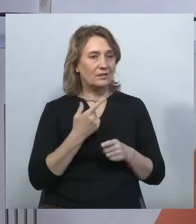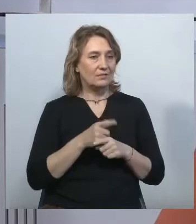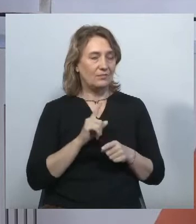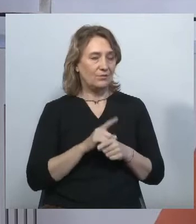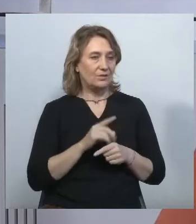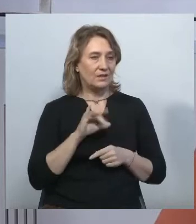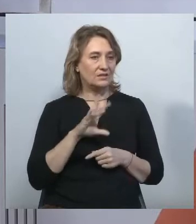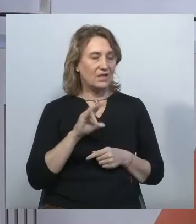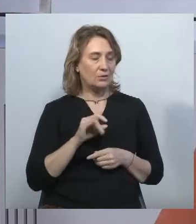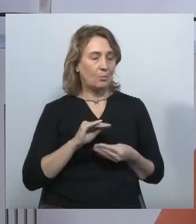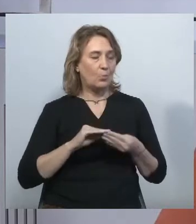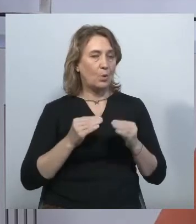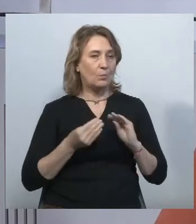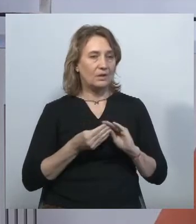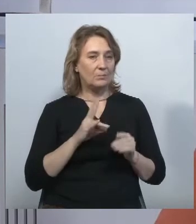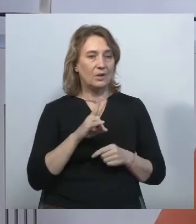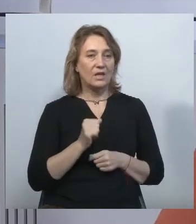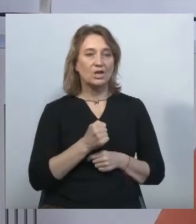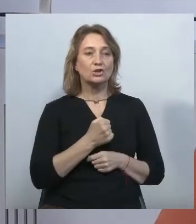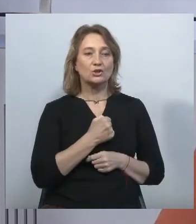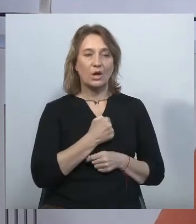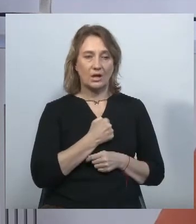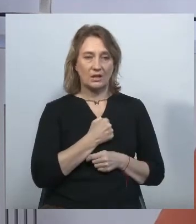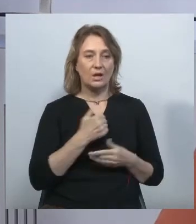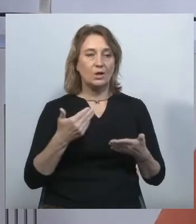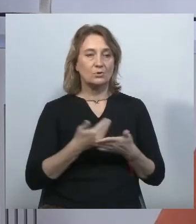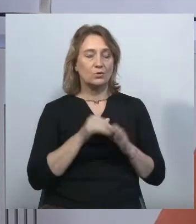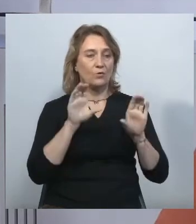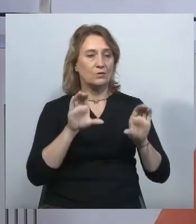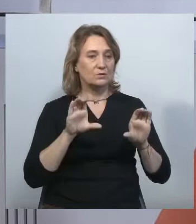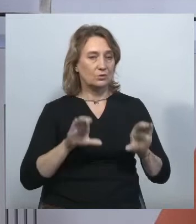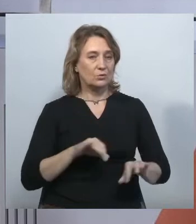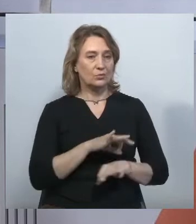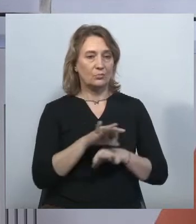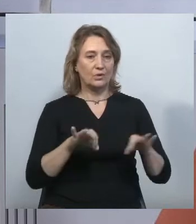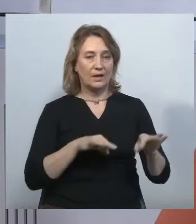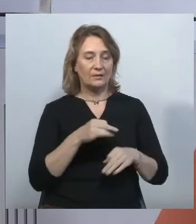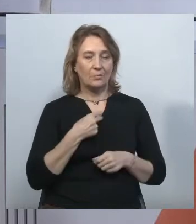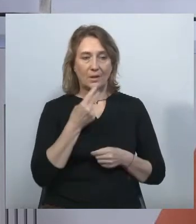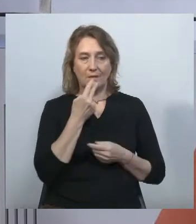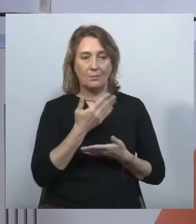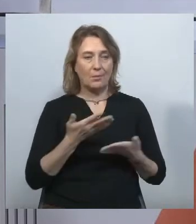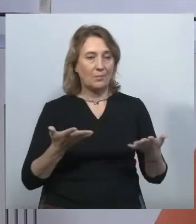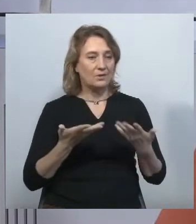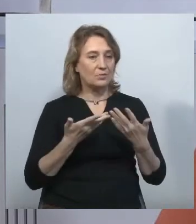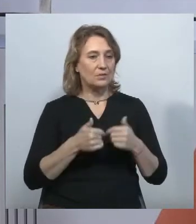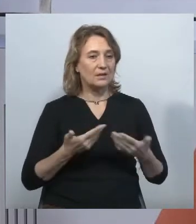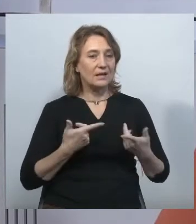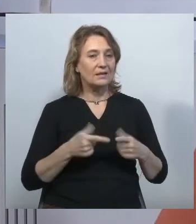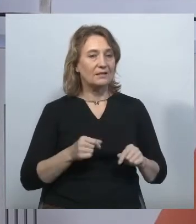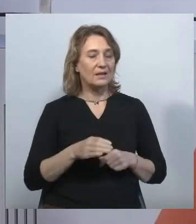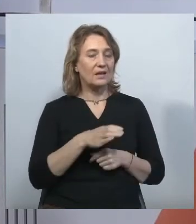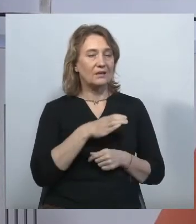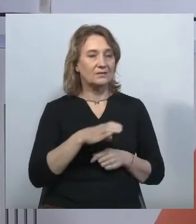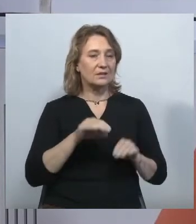something that's hard to get rid of. And unfortunately, in the new draft law about media, we did not see